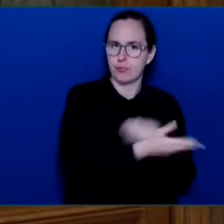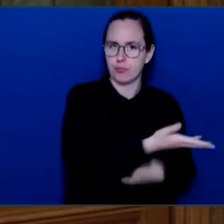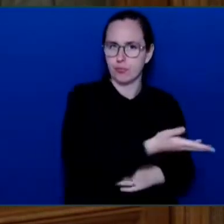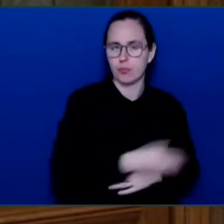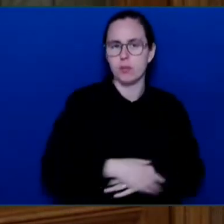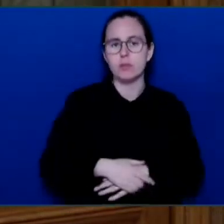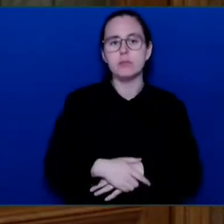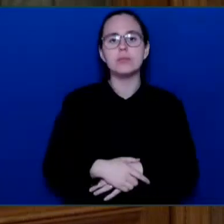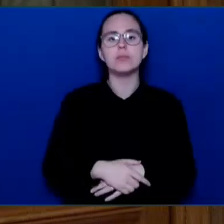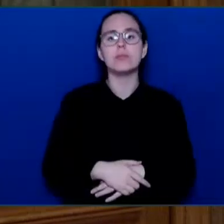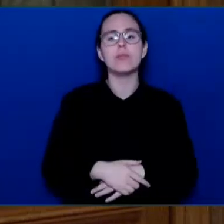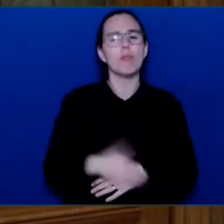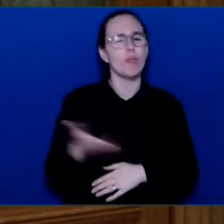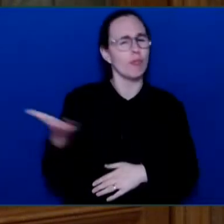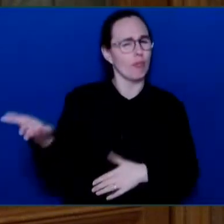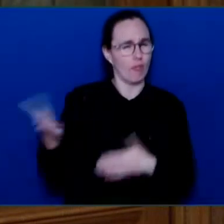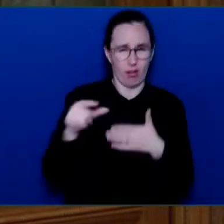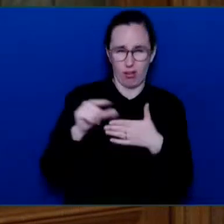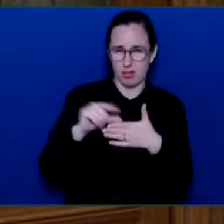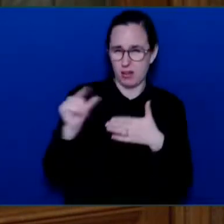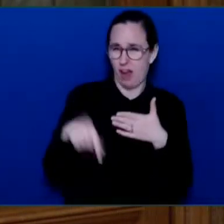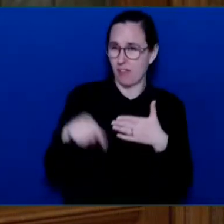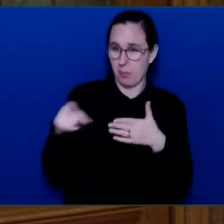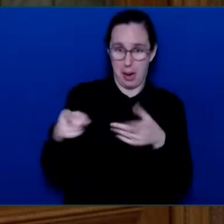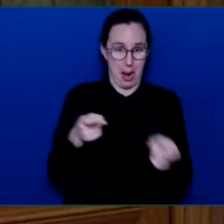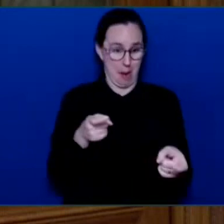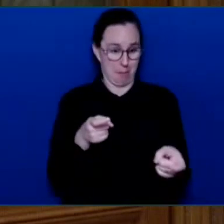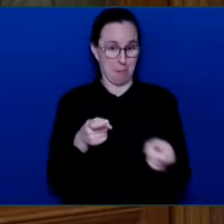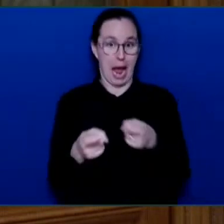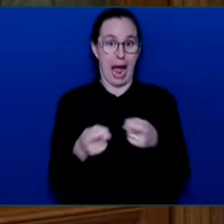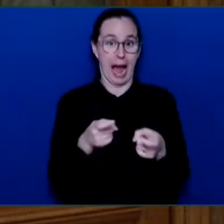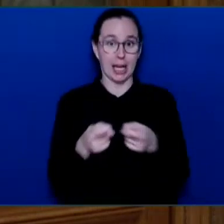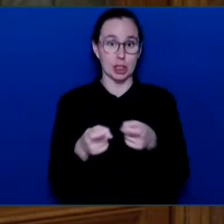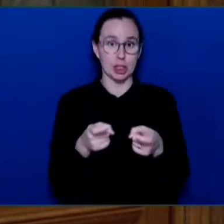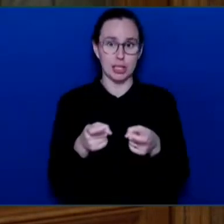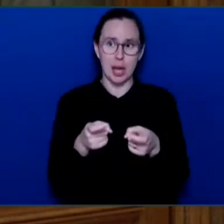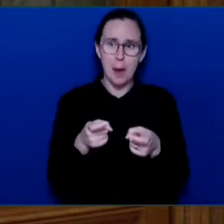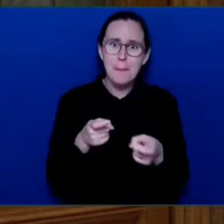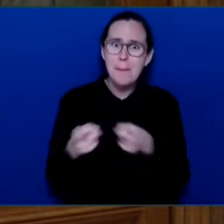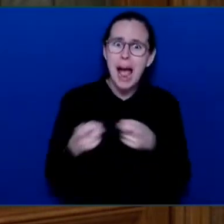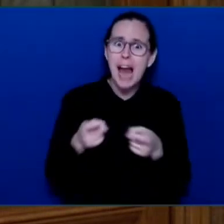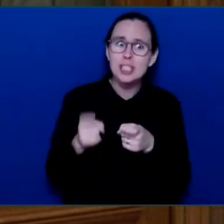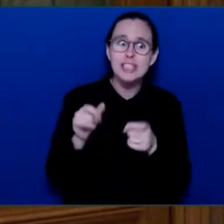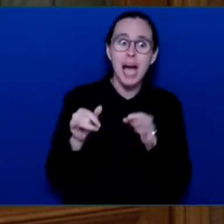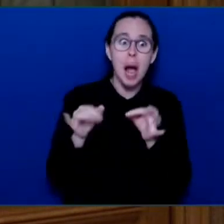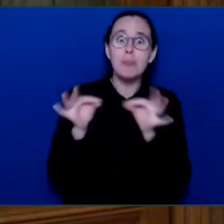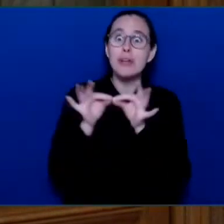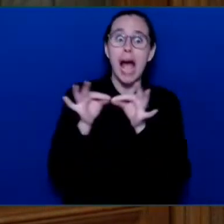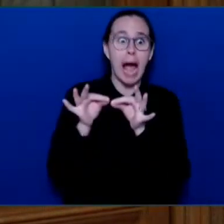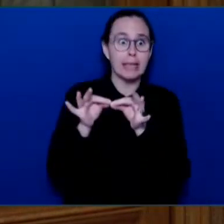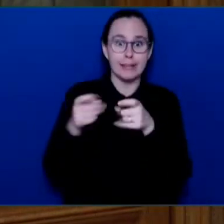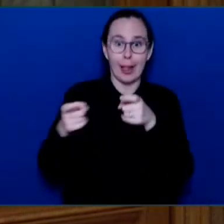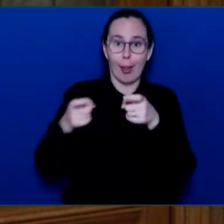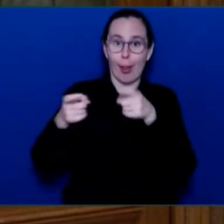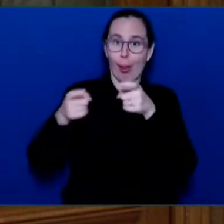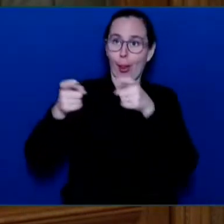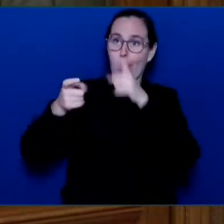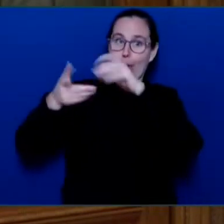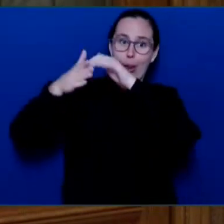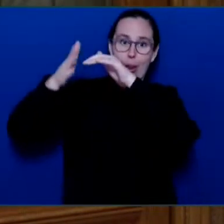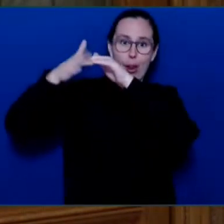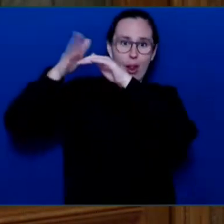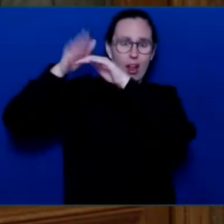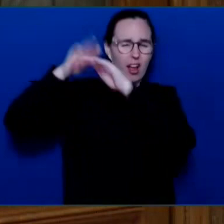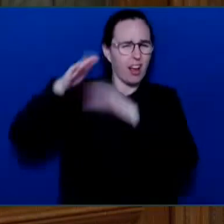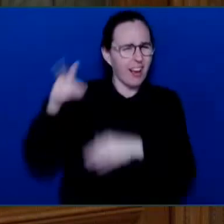through the roof. And who's on the hook, Mr. Speaker? The ratepayers are on the hook. British Columbians are on the hook, Mr. Speaker. And you know